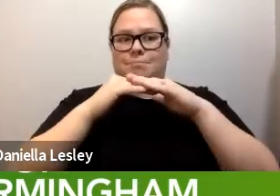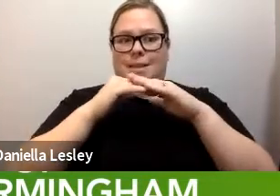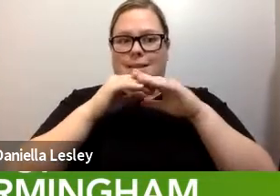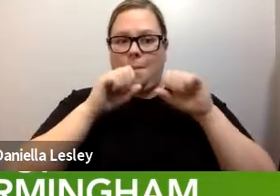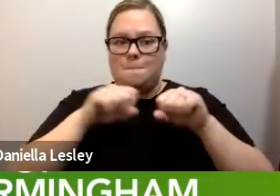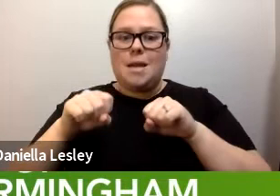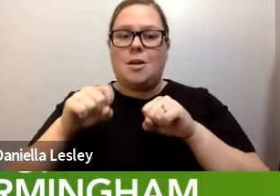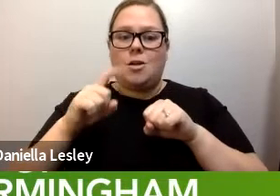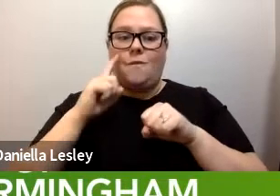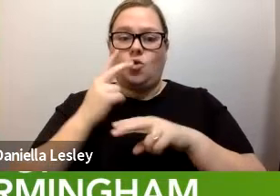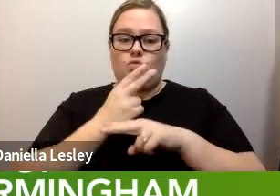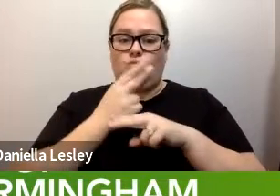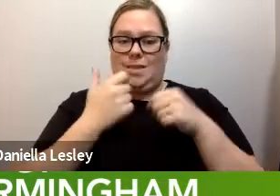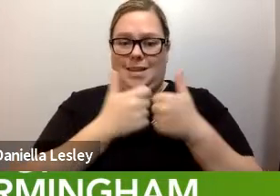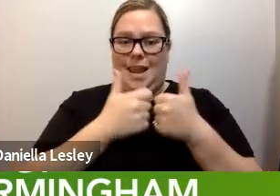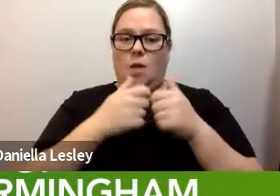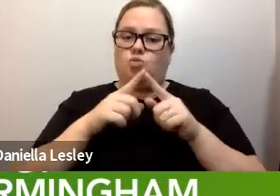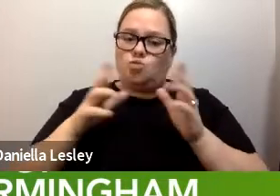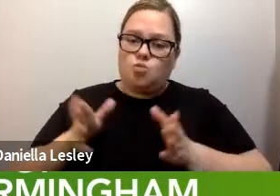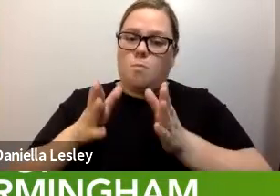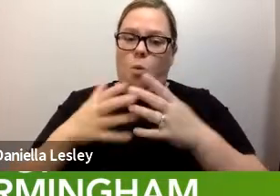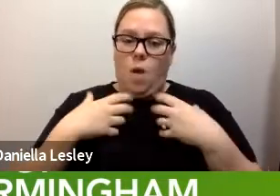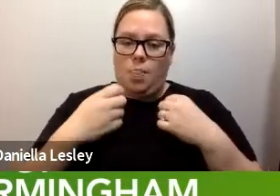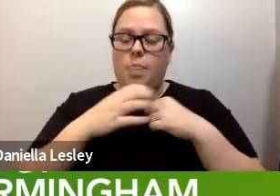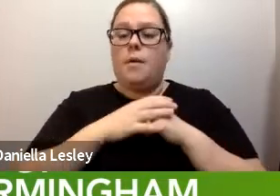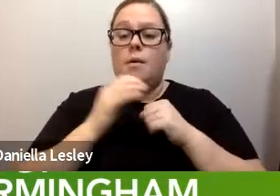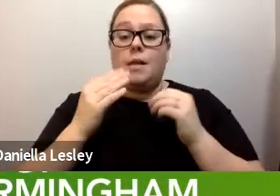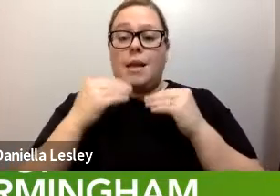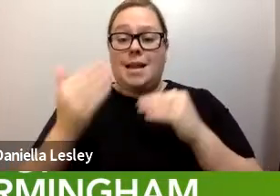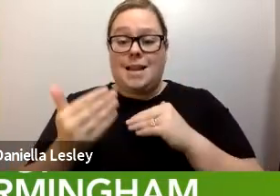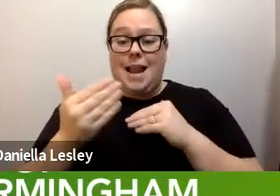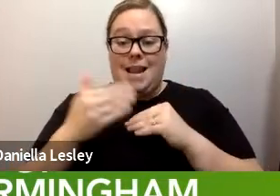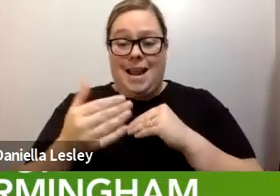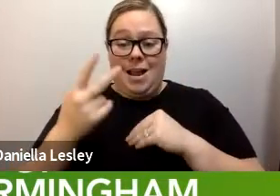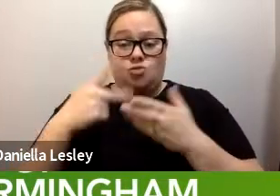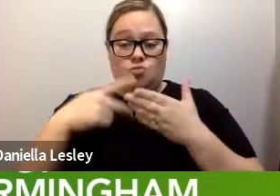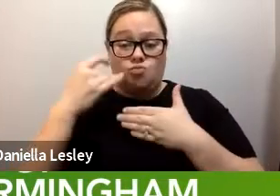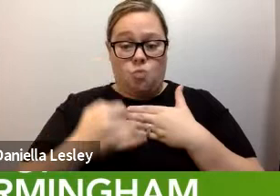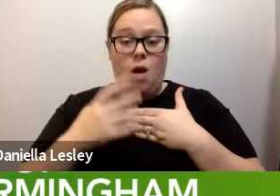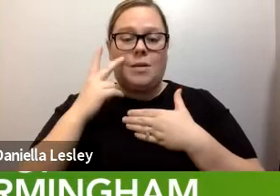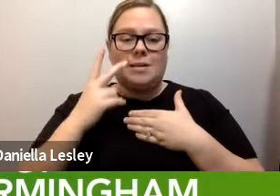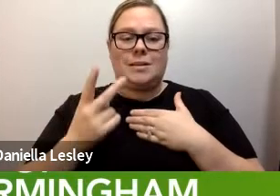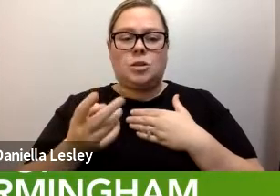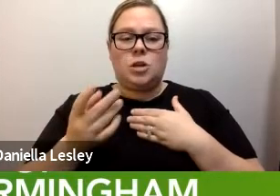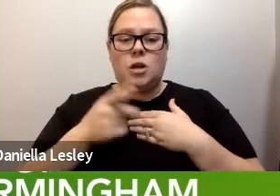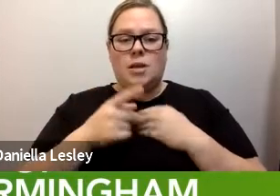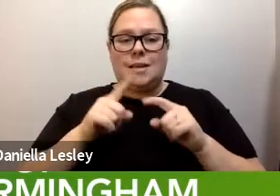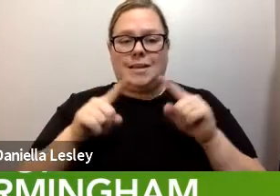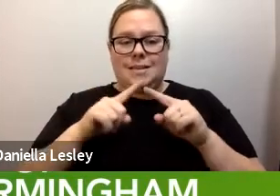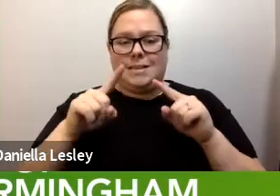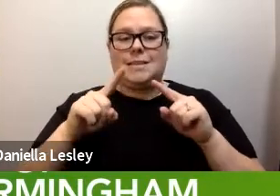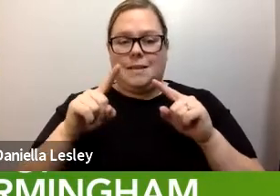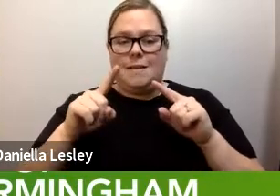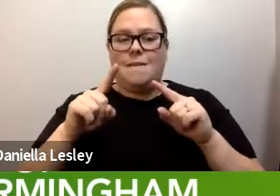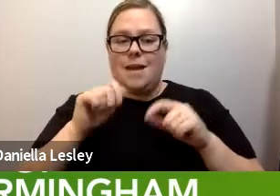as a vehicle for gross body movement. So in the next two projects, you're going to see our homegrown adapted active video gaming